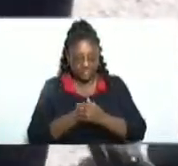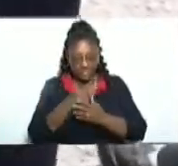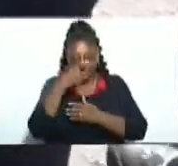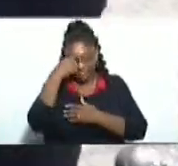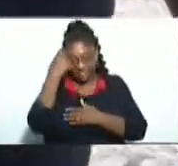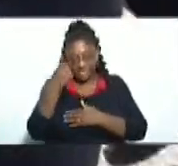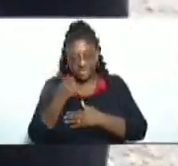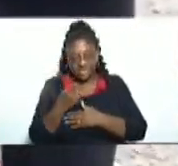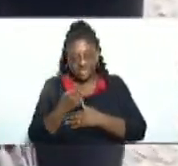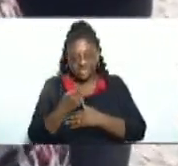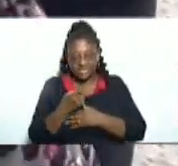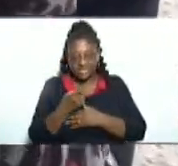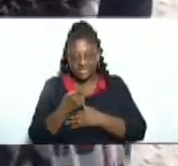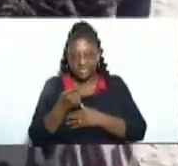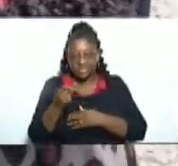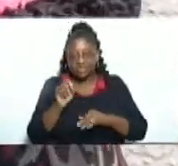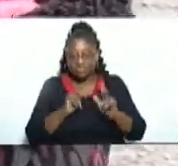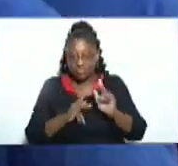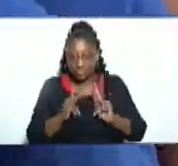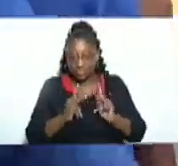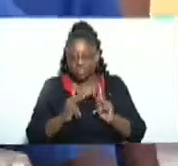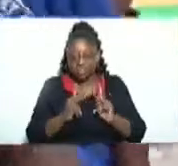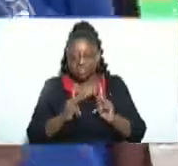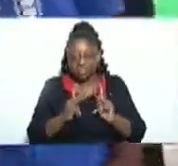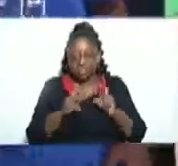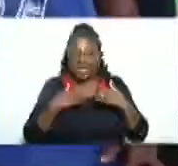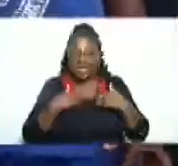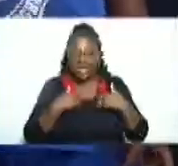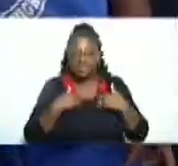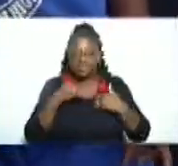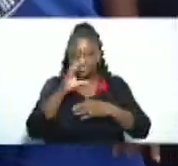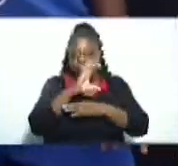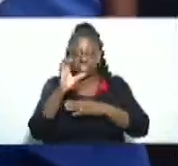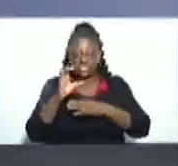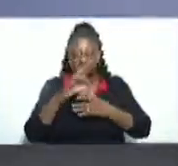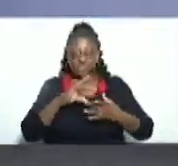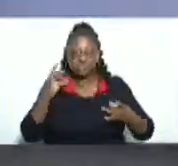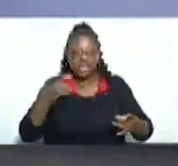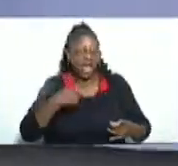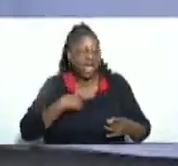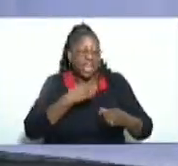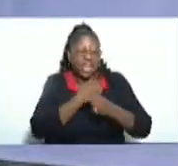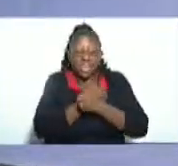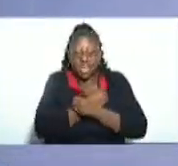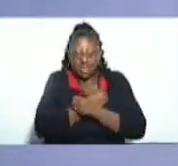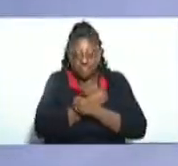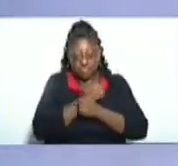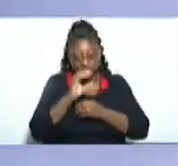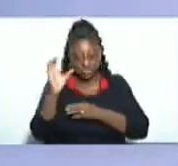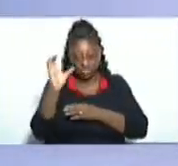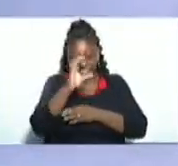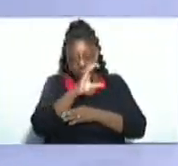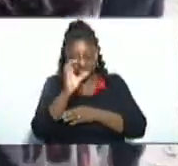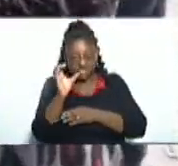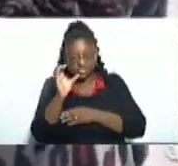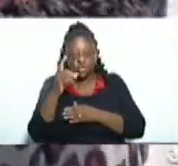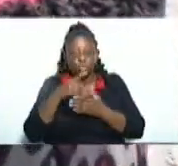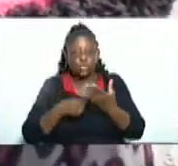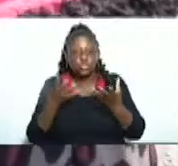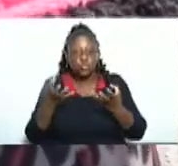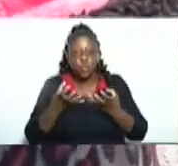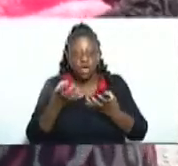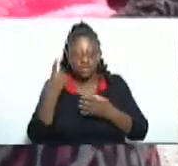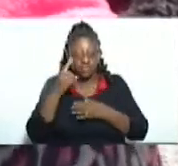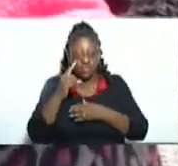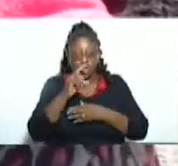every time it's like people have the Christmas spirit, and I love Christmas. So what are you looking forward to this Christmas? I'm